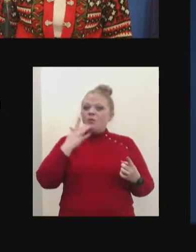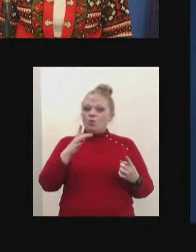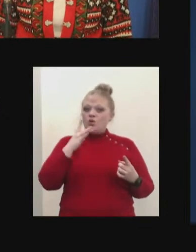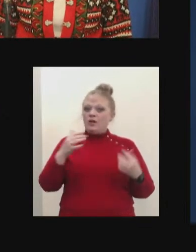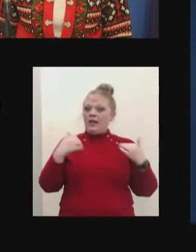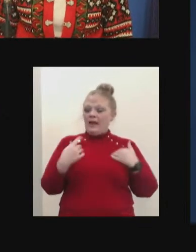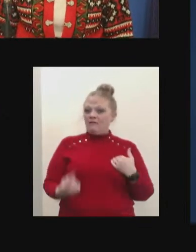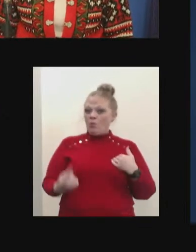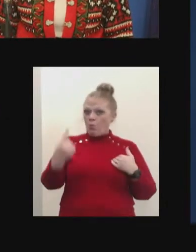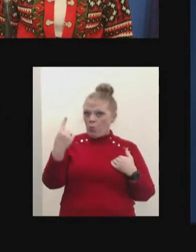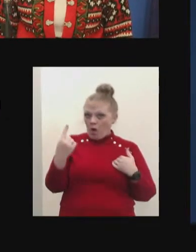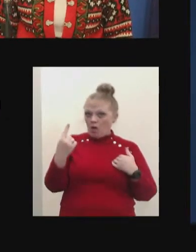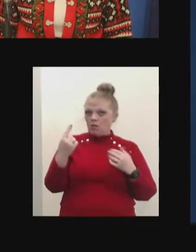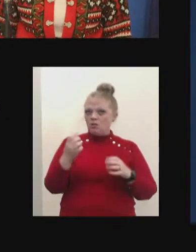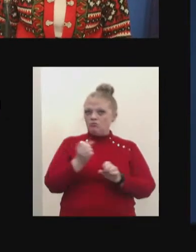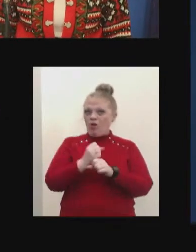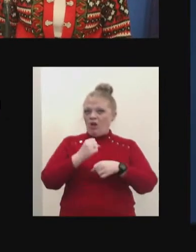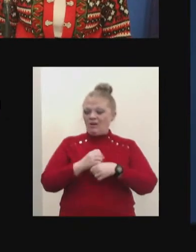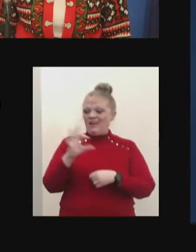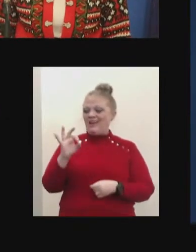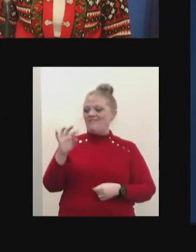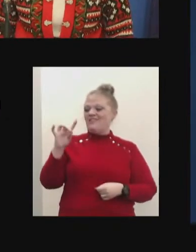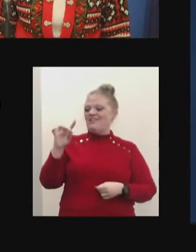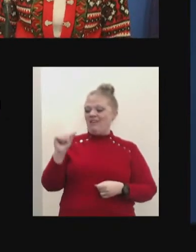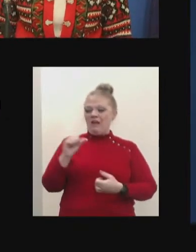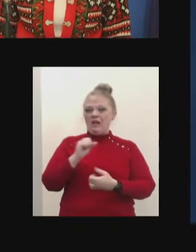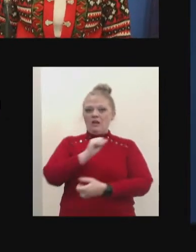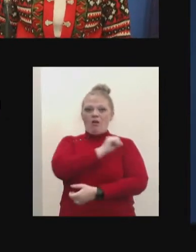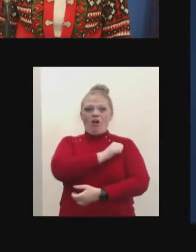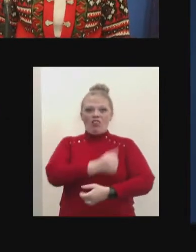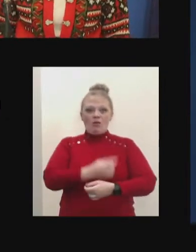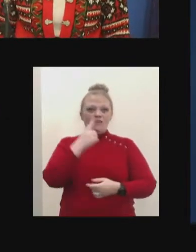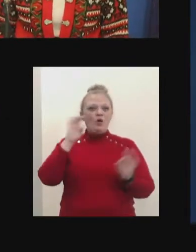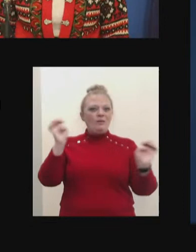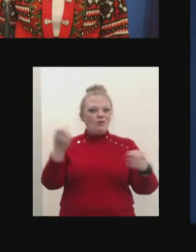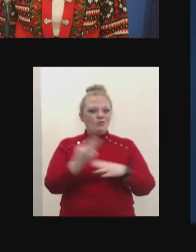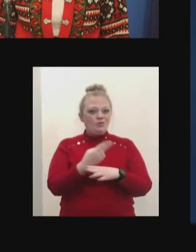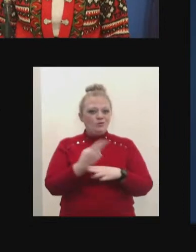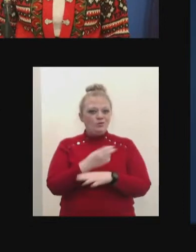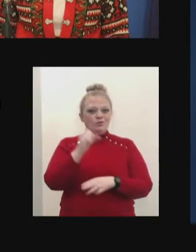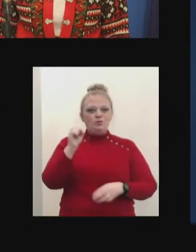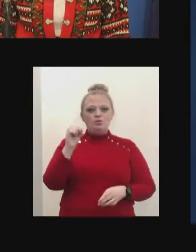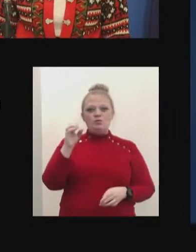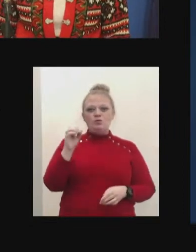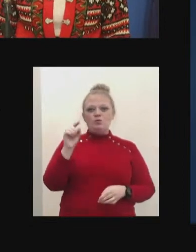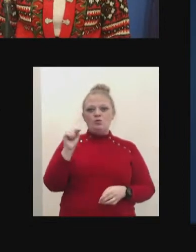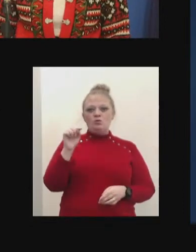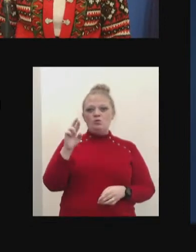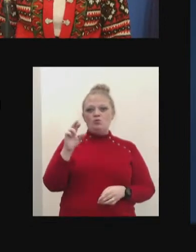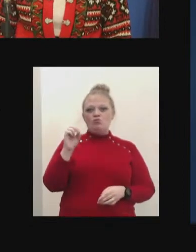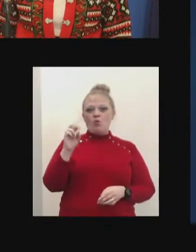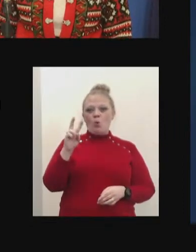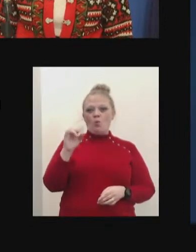that has been FDA authorized for emergency use, the sotrovimab, and we believe that